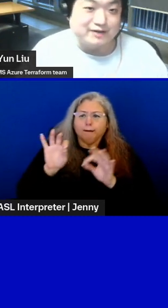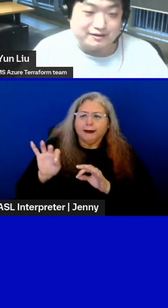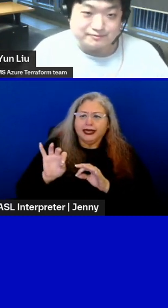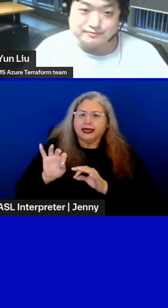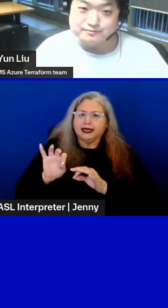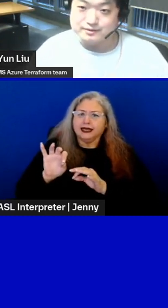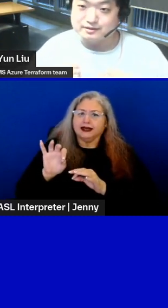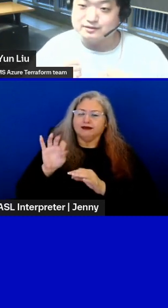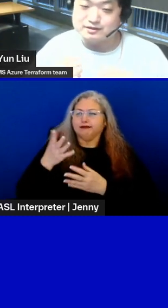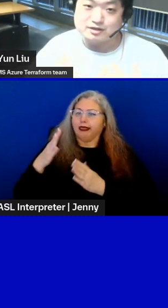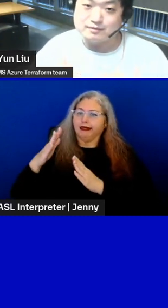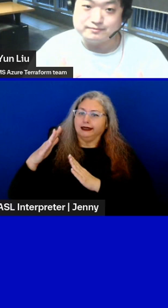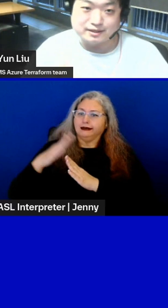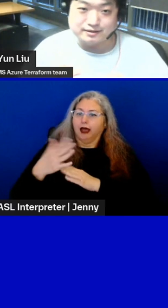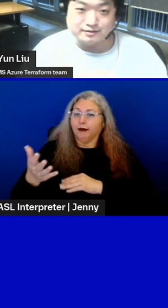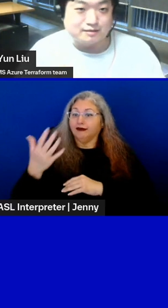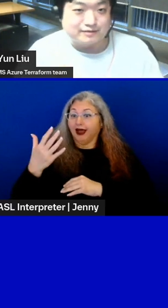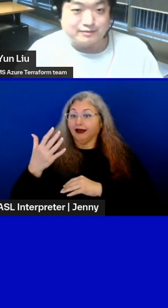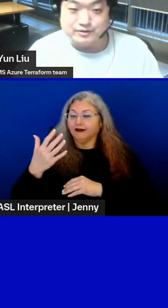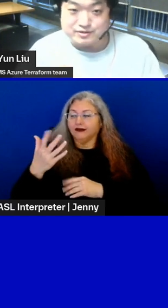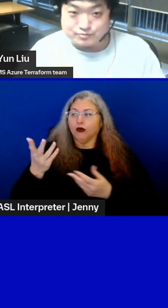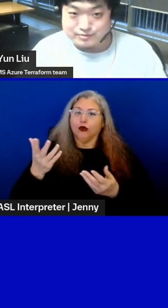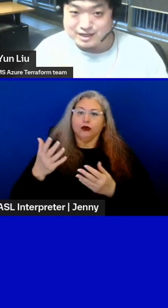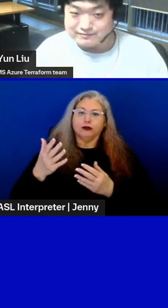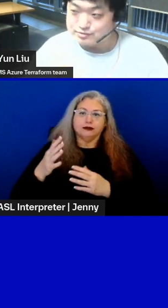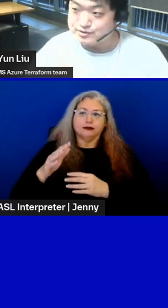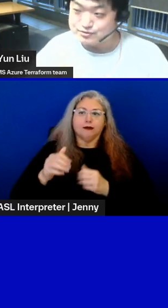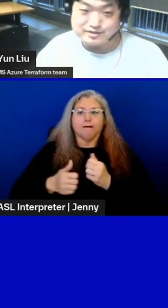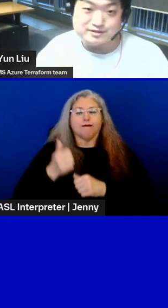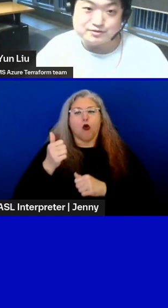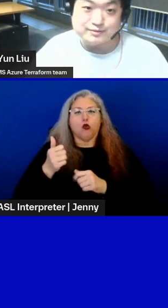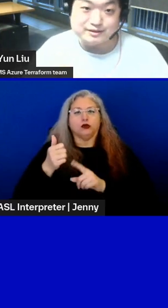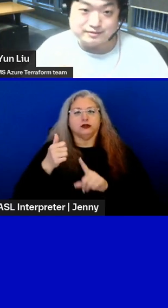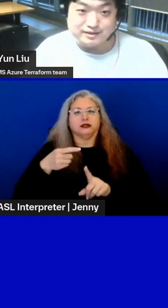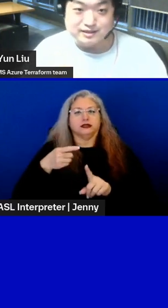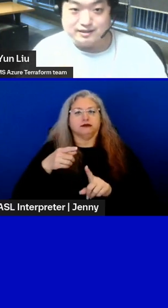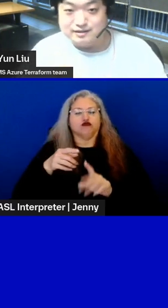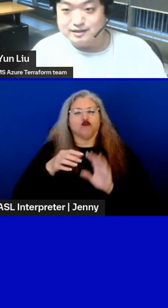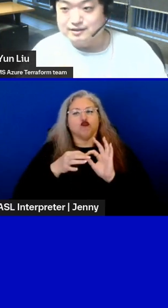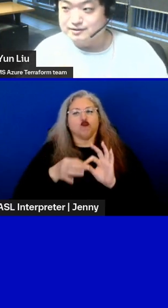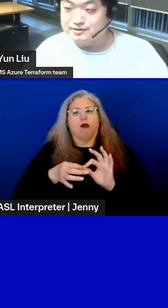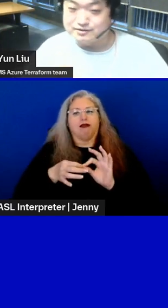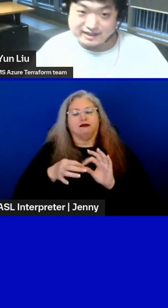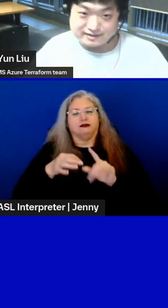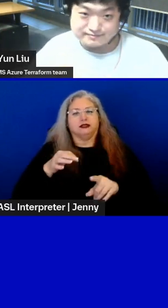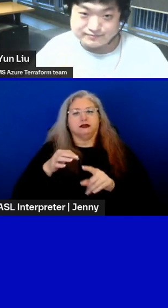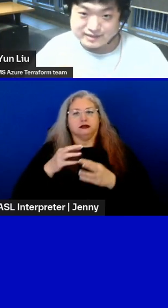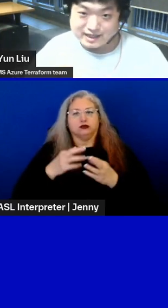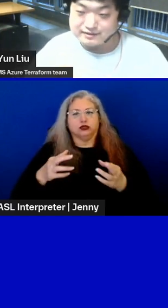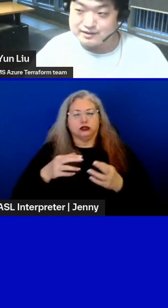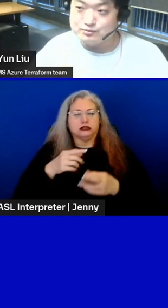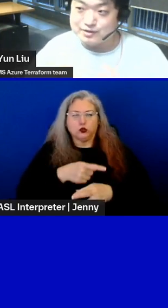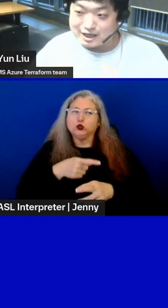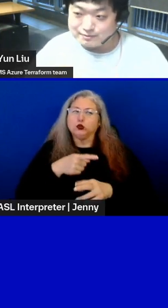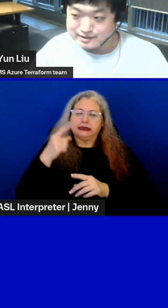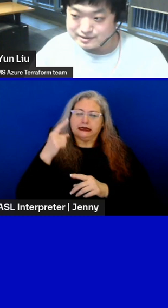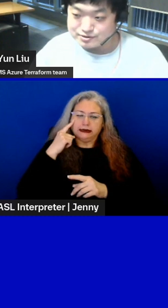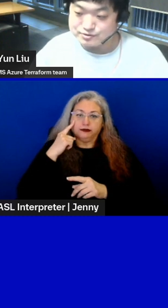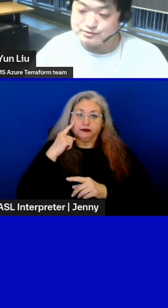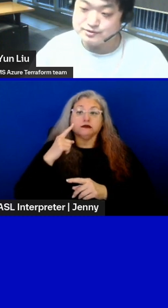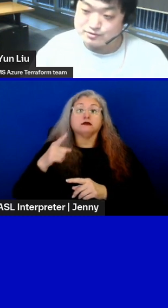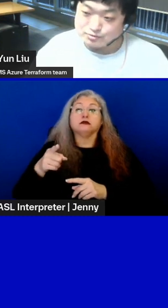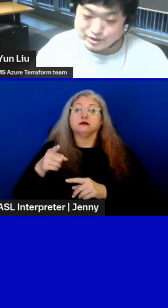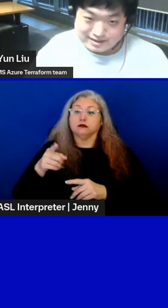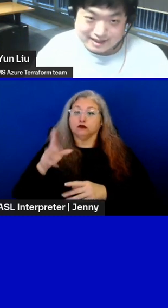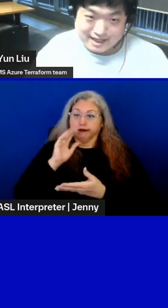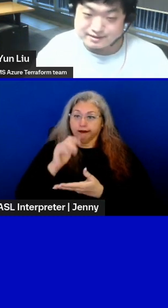the top five most relevant resources you might you think, and it will help us